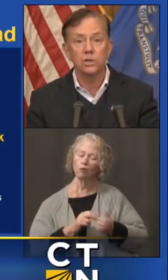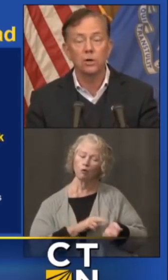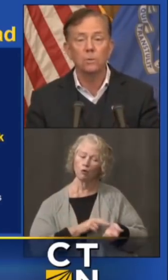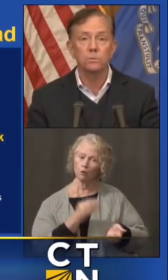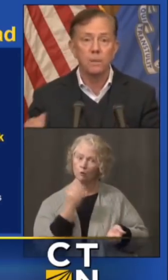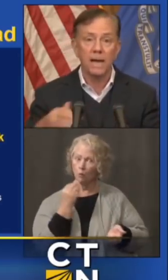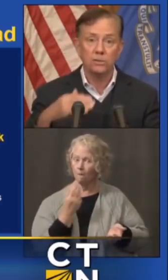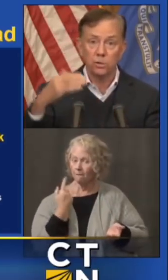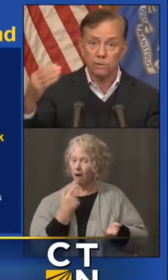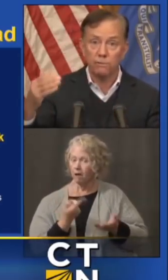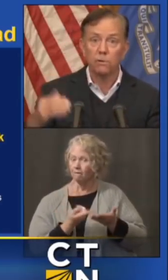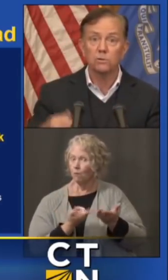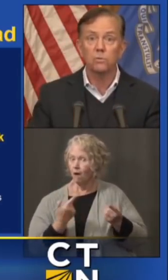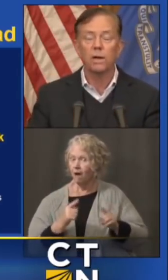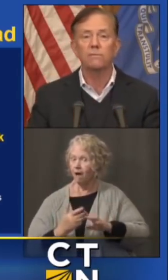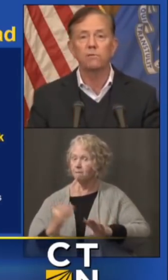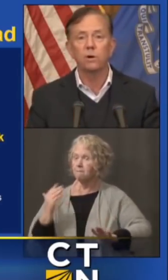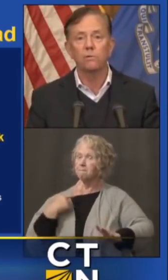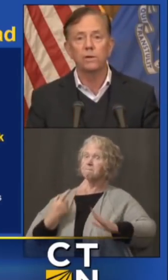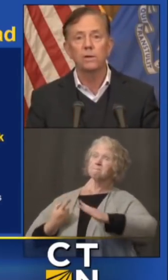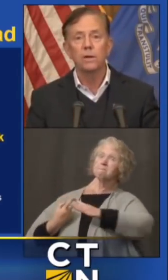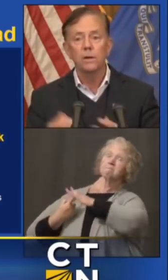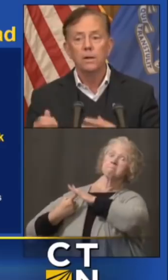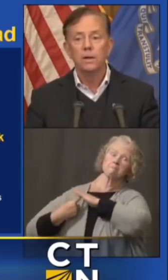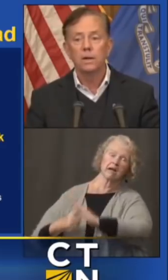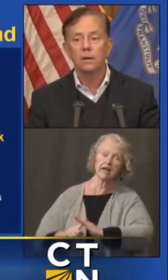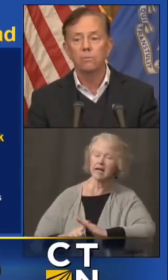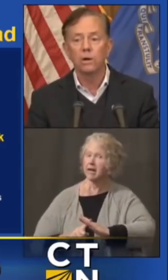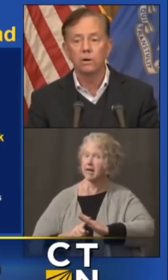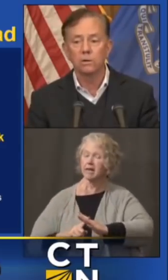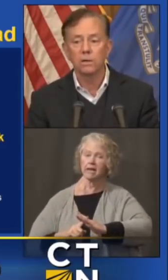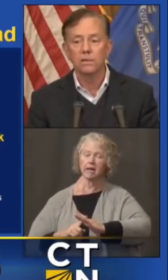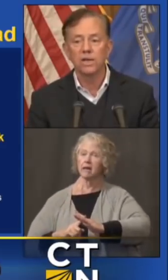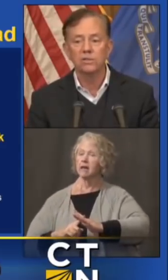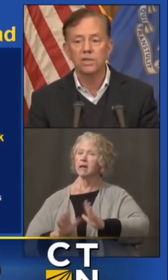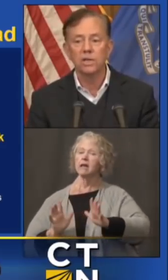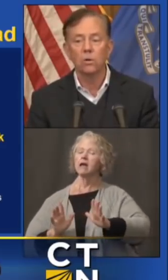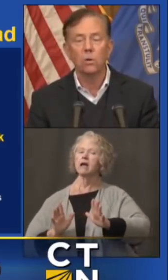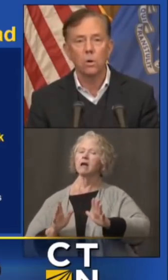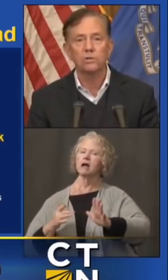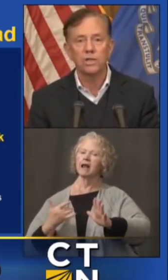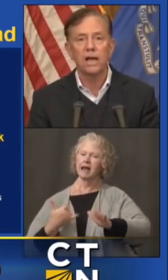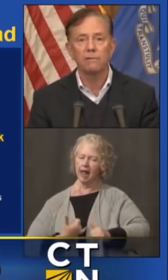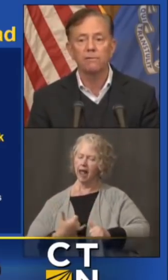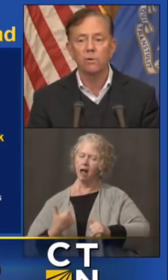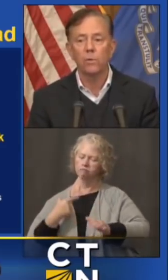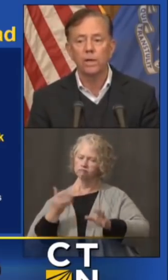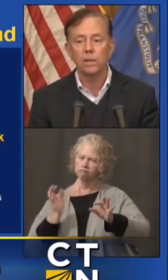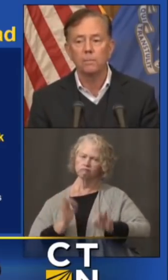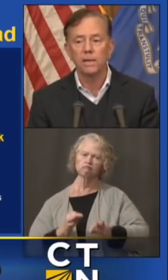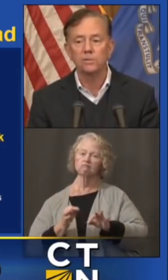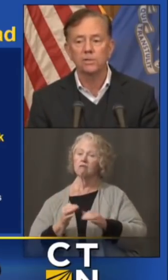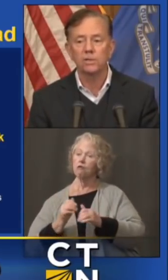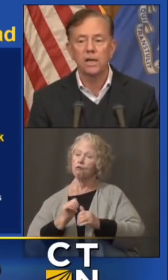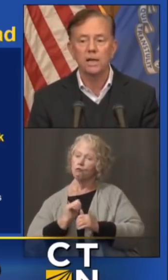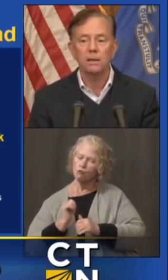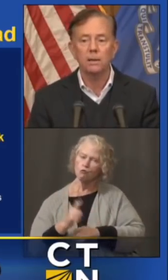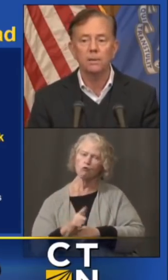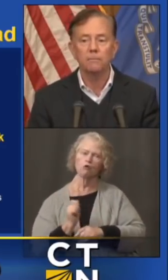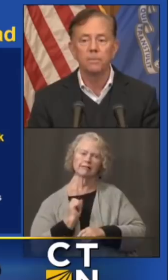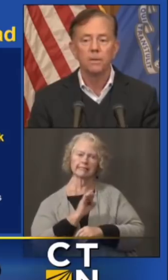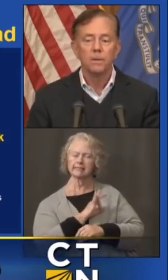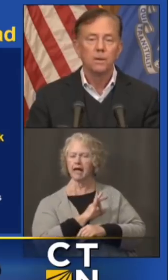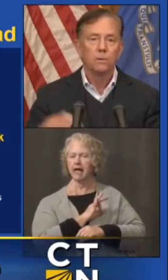our nursing homes back during the first wave of COVID, we are testing all staff on a weekly basis,